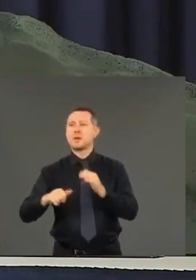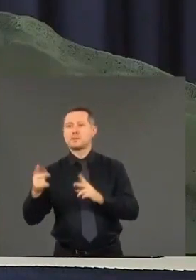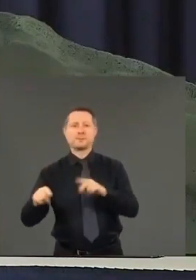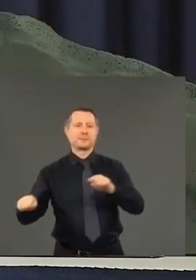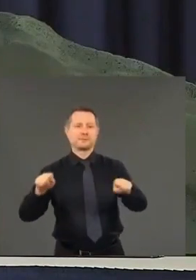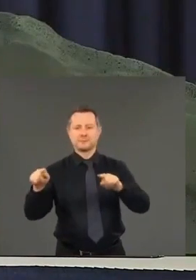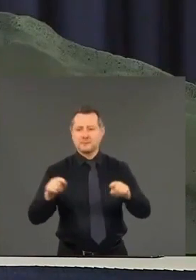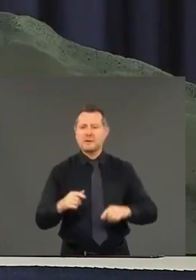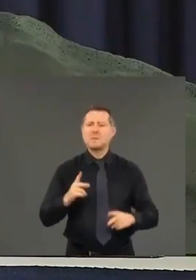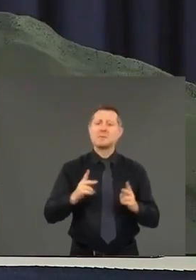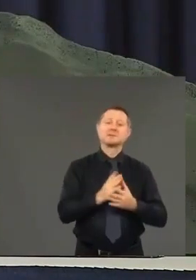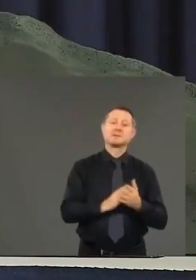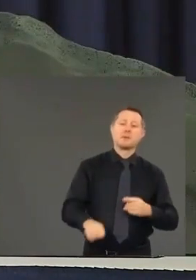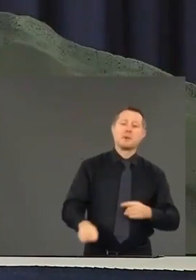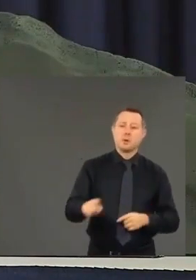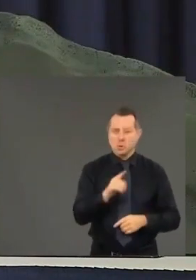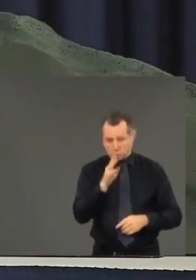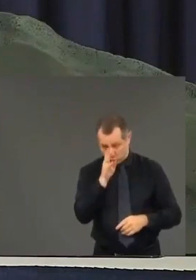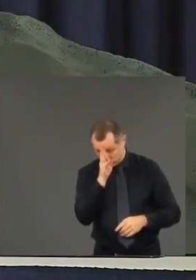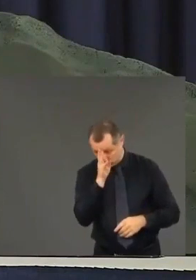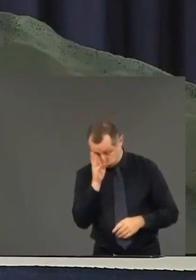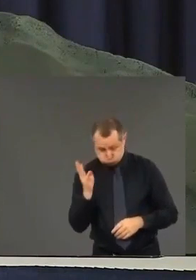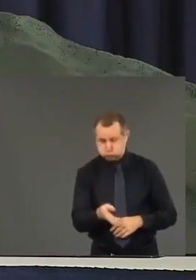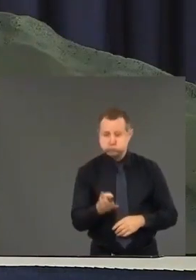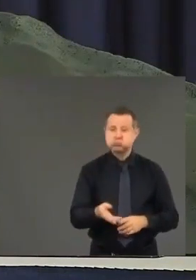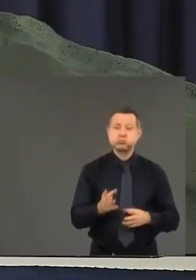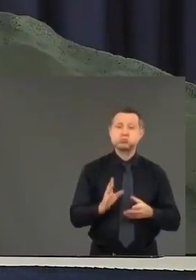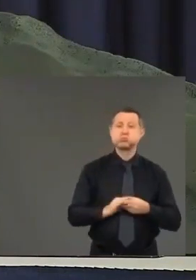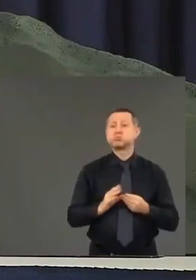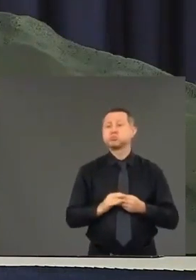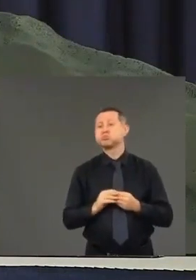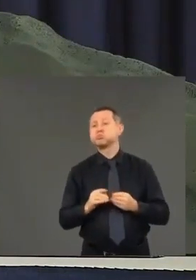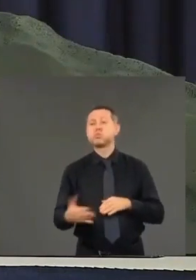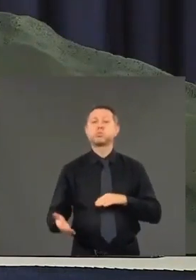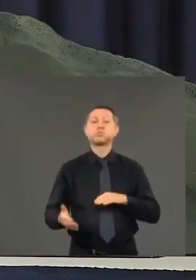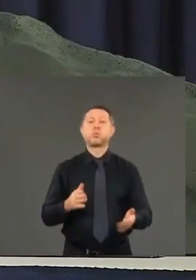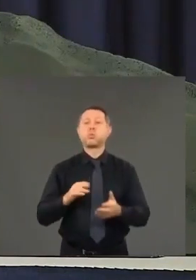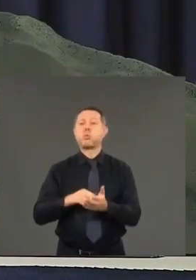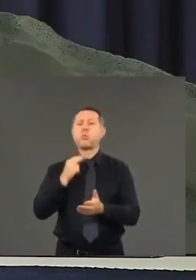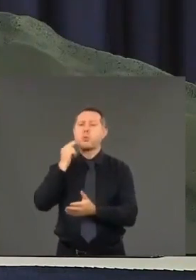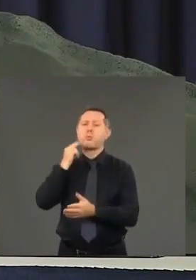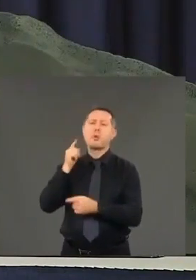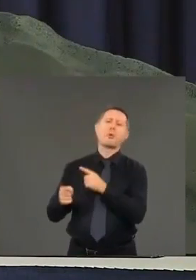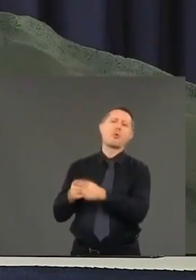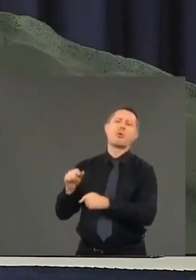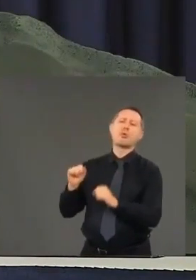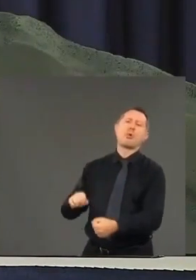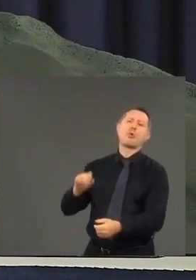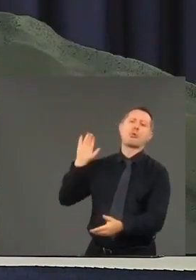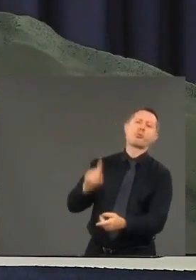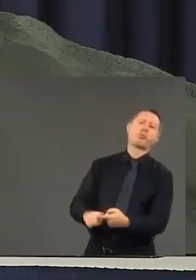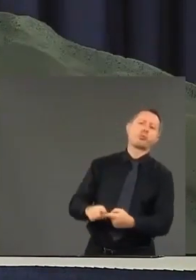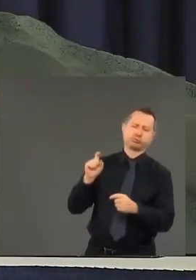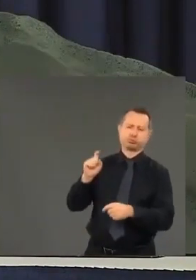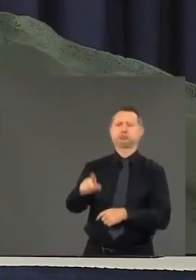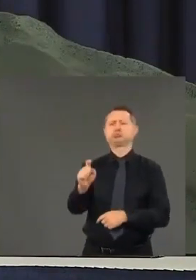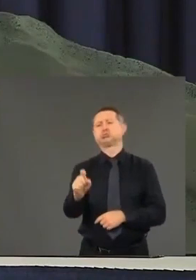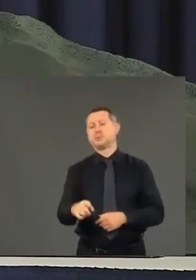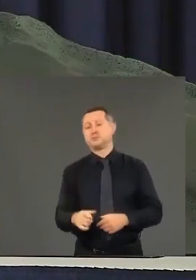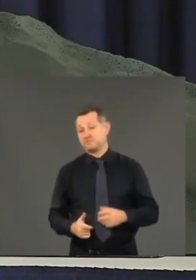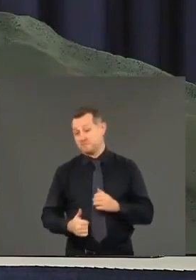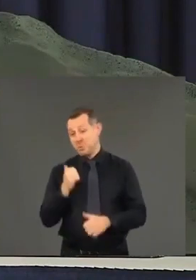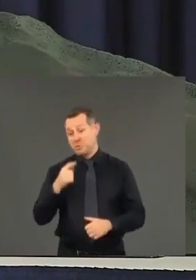conspiracy theory that the deaths in nursing homes were preventable. And by the way, most of the deaths